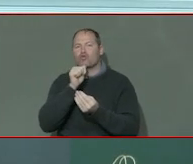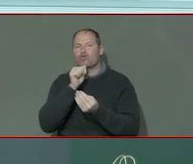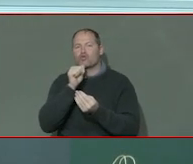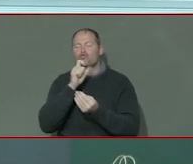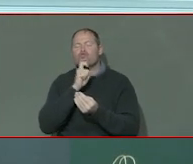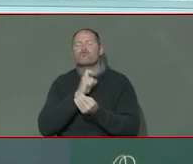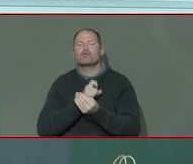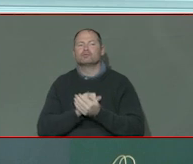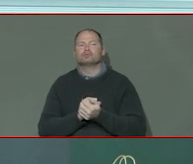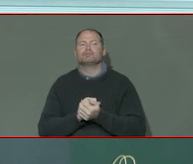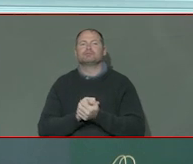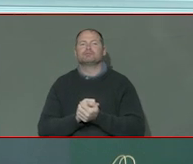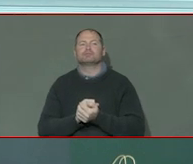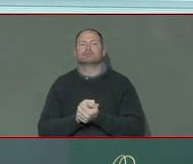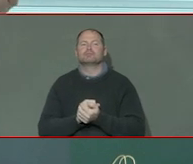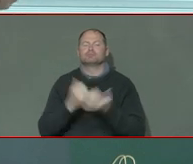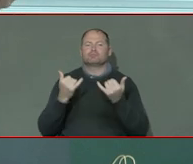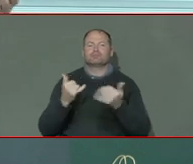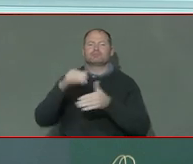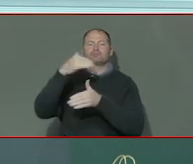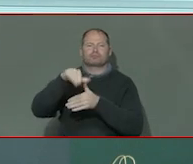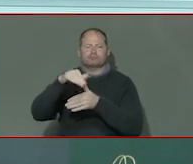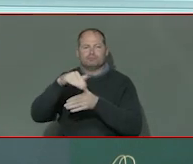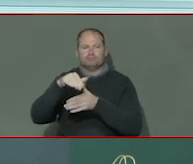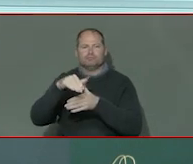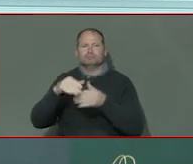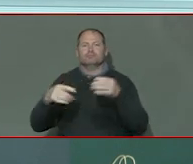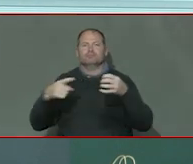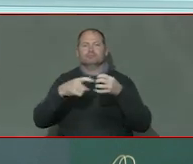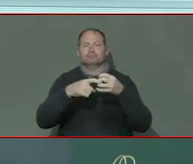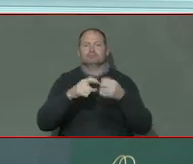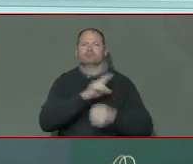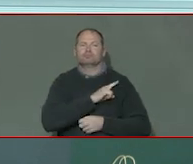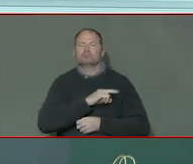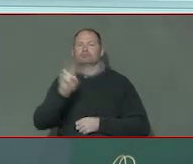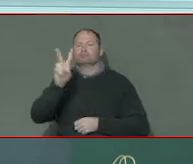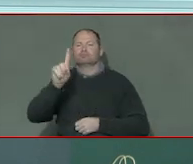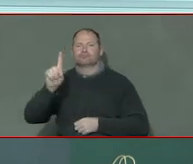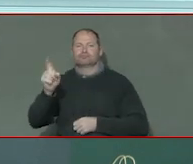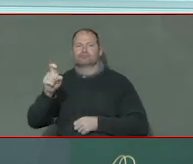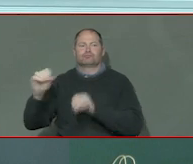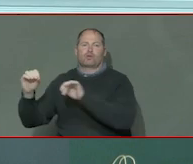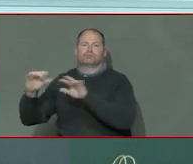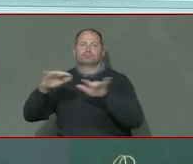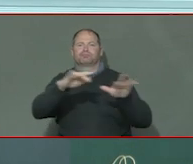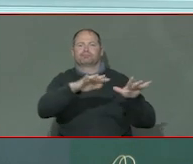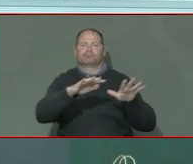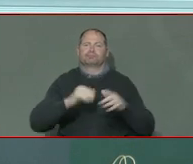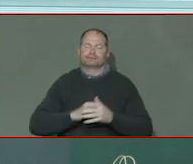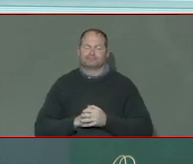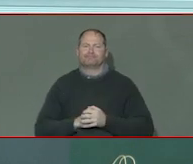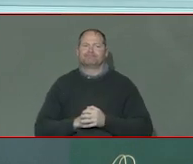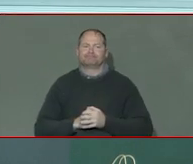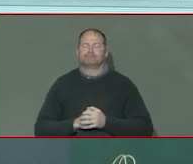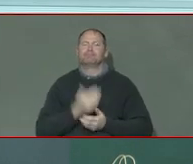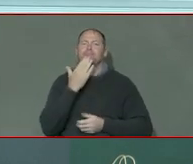there is external fertilization. Why? Because 2,000 sperms were released. So make sure that